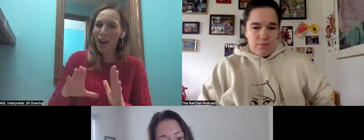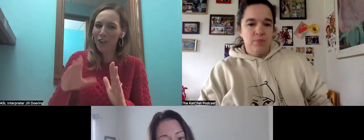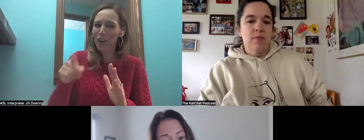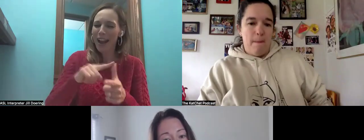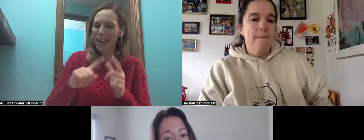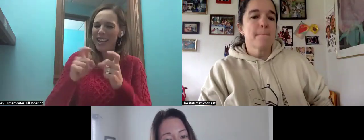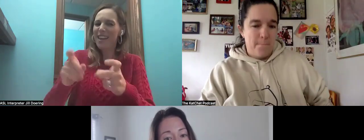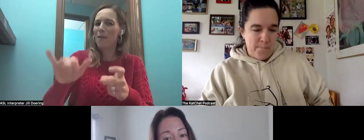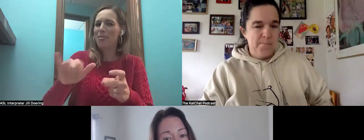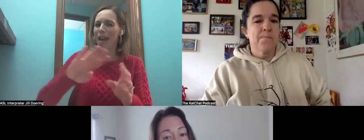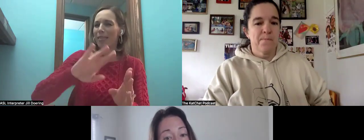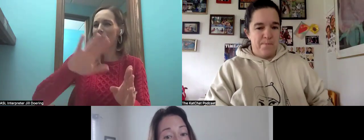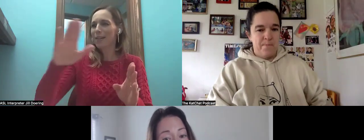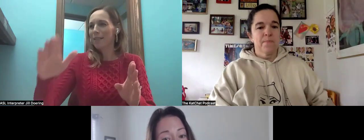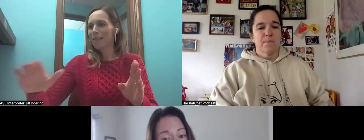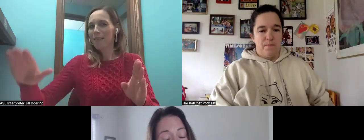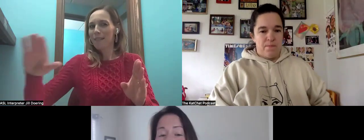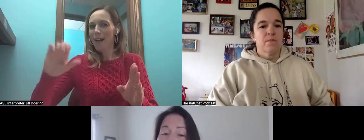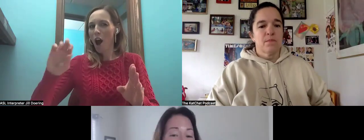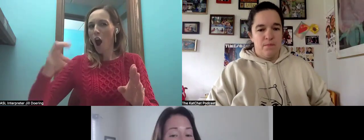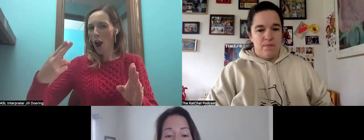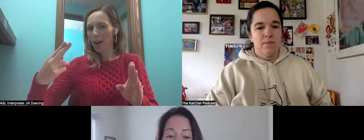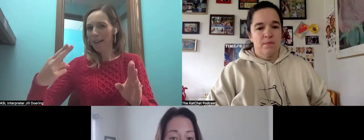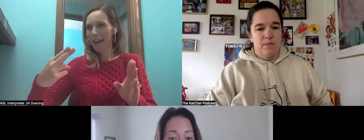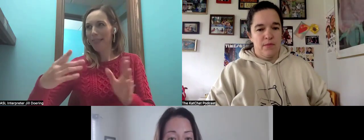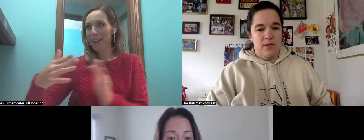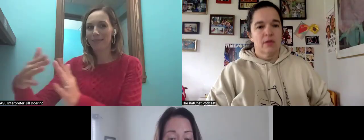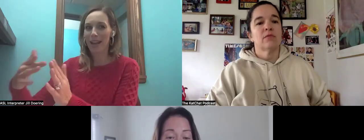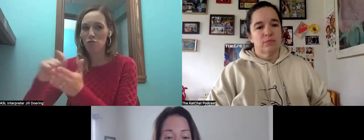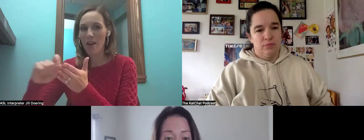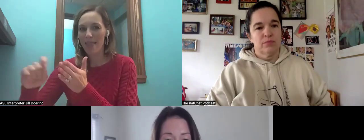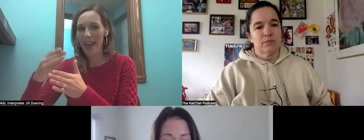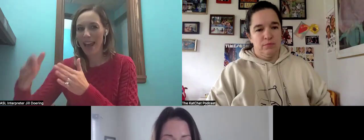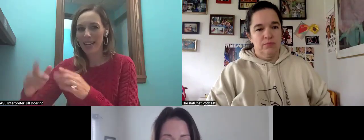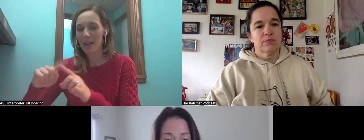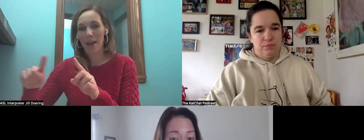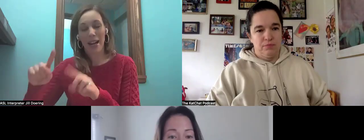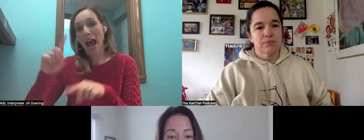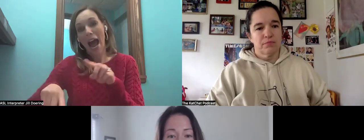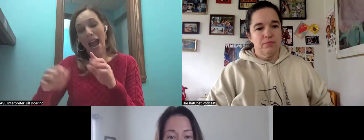through, and kind of write my ending. I can't rewrite the things that have happened